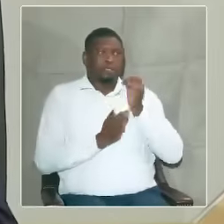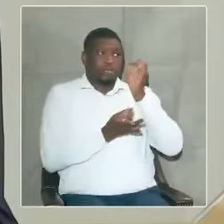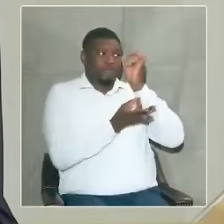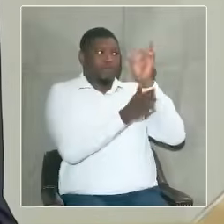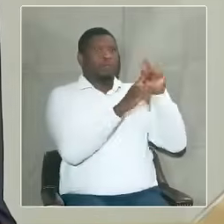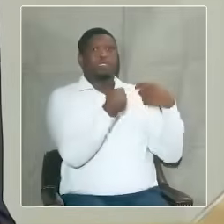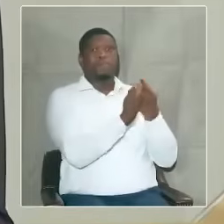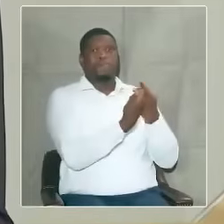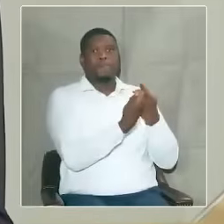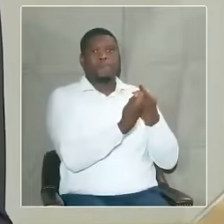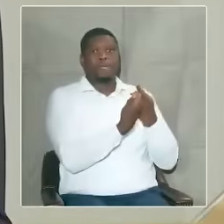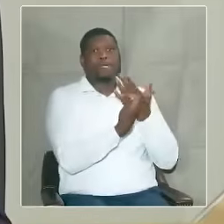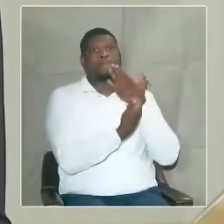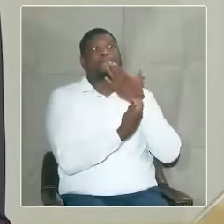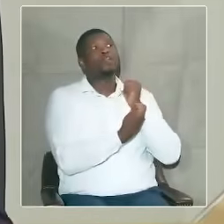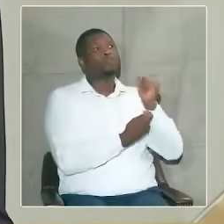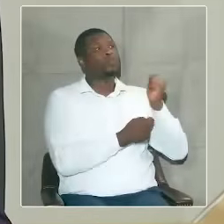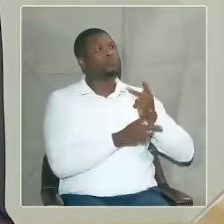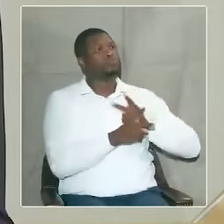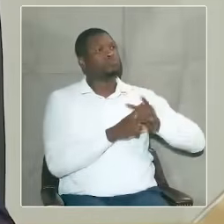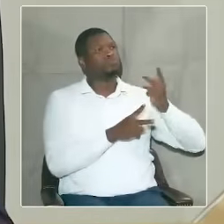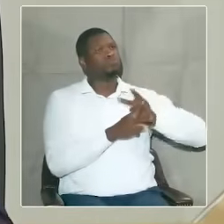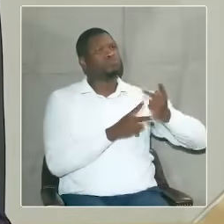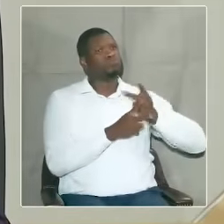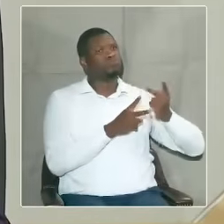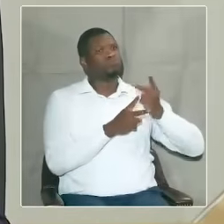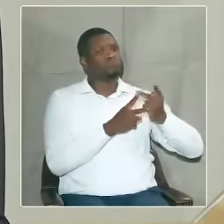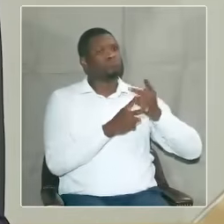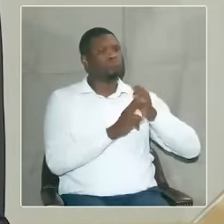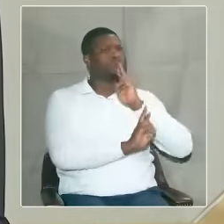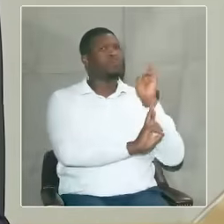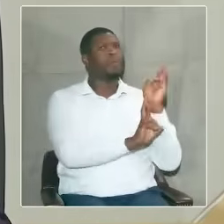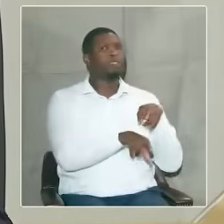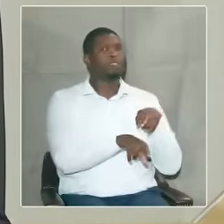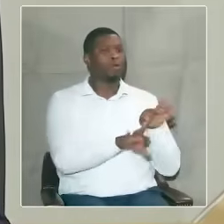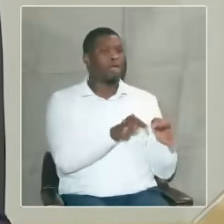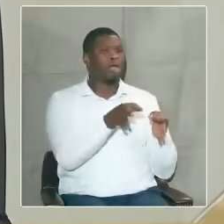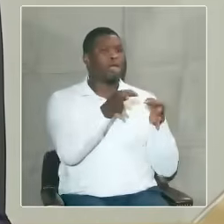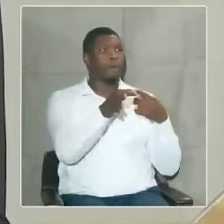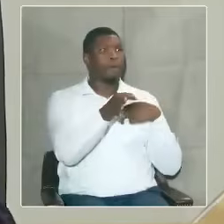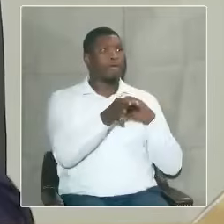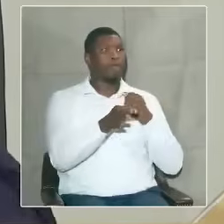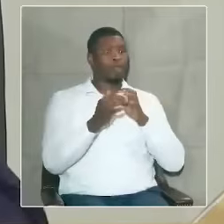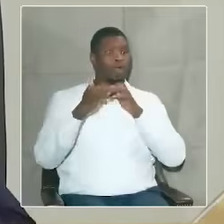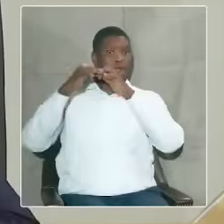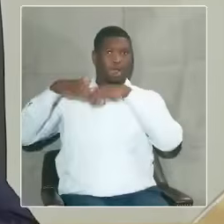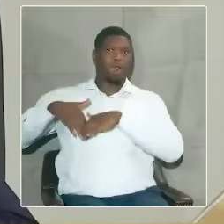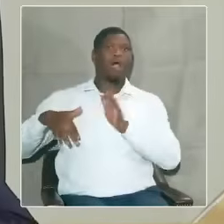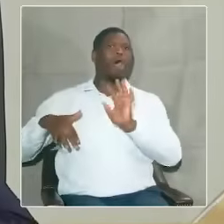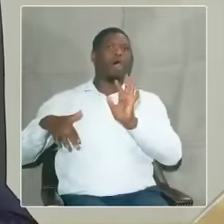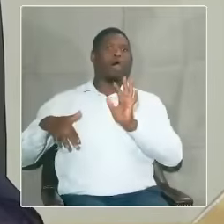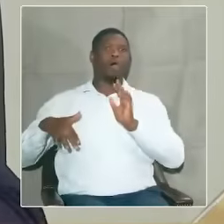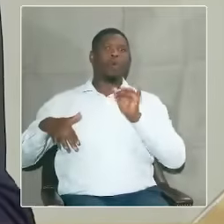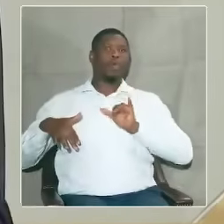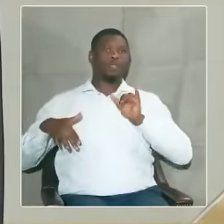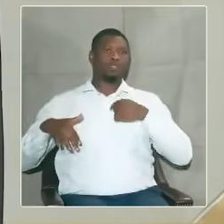that immediate disestablishment, you just don't do that one until I come back.